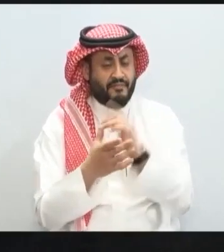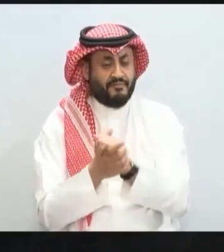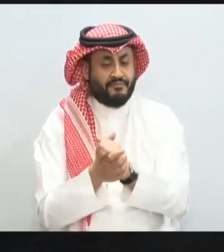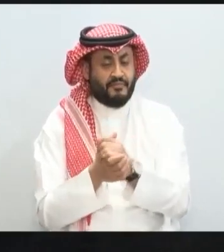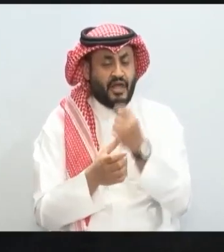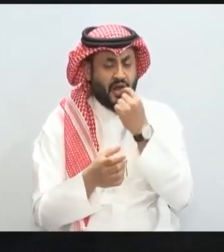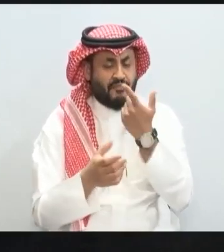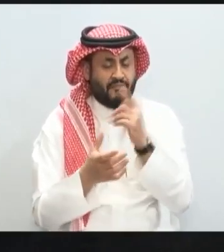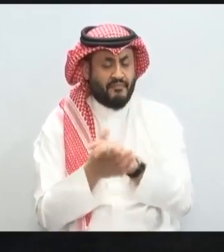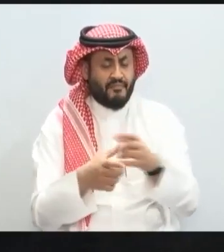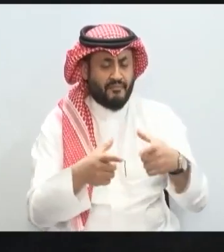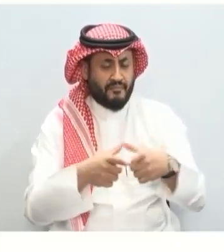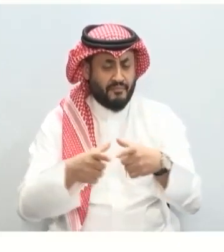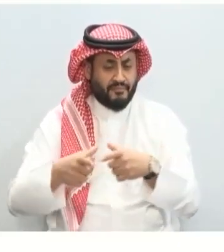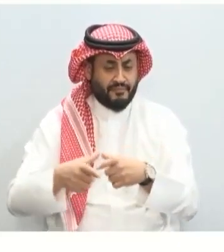sweet things, of course.